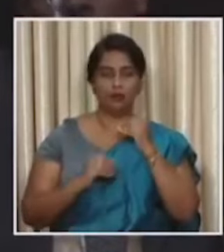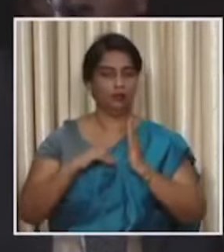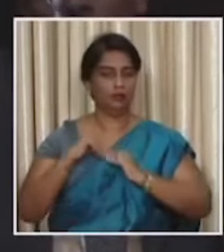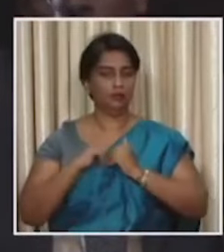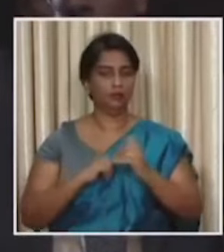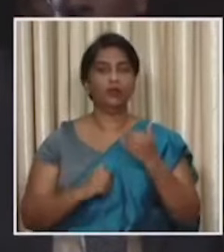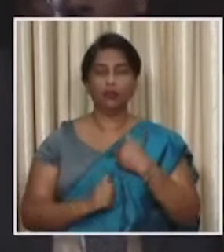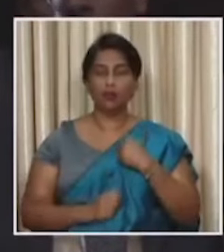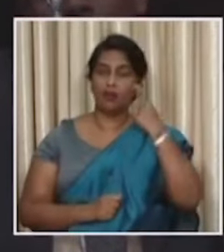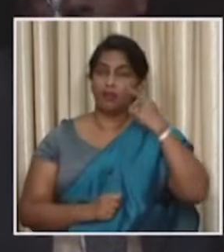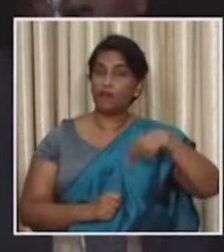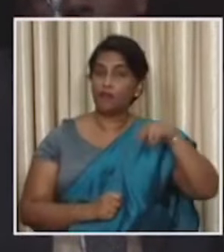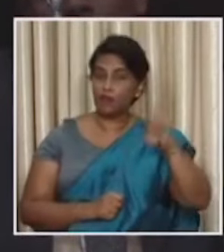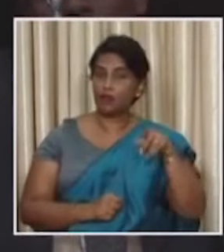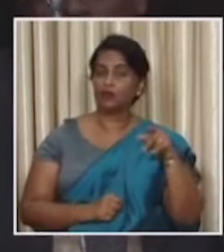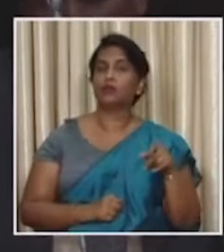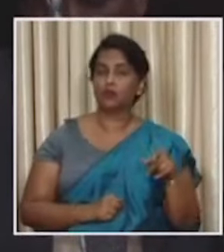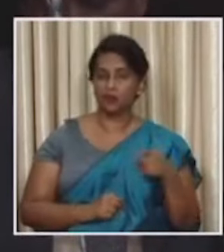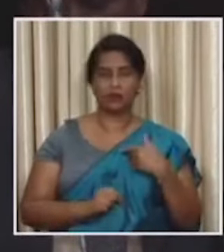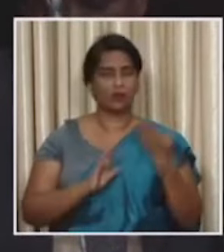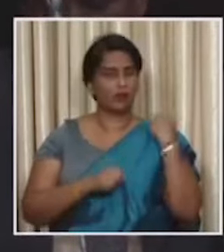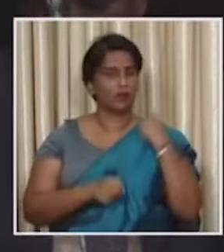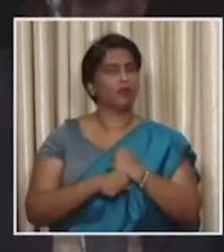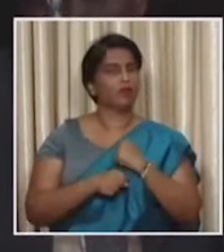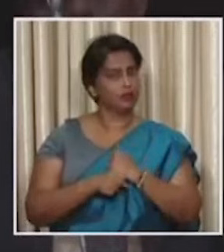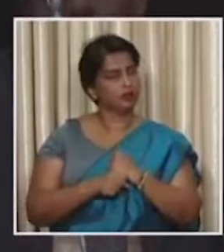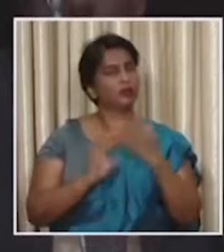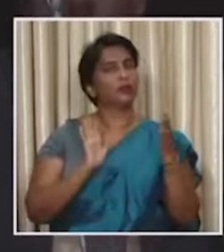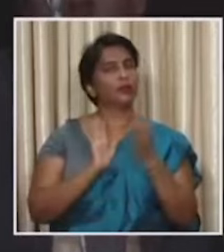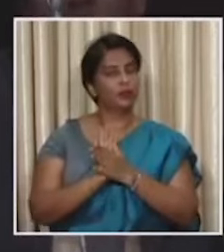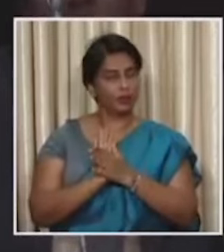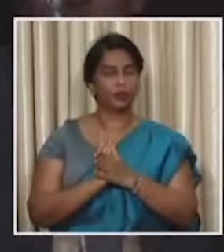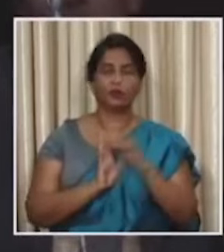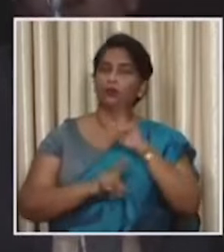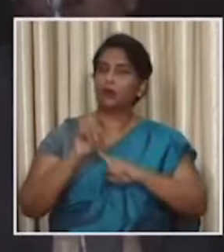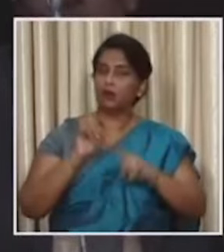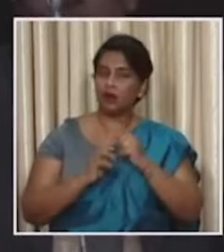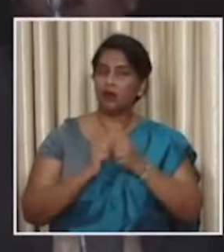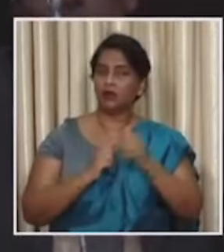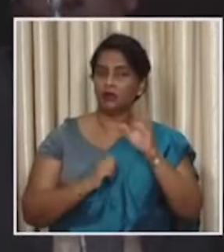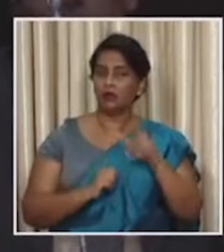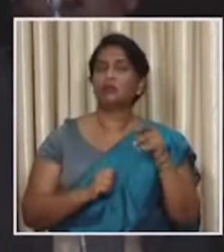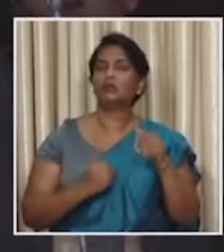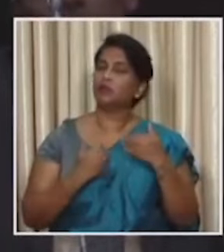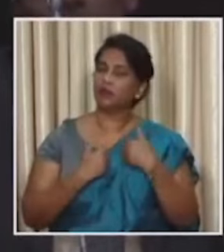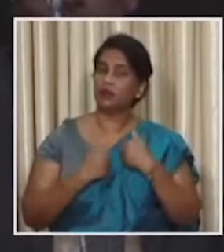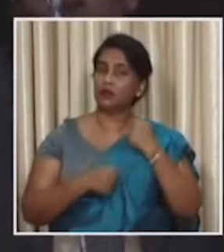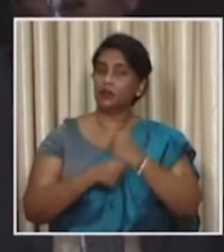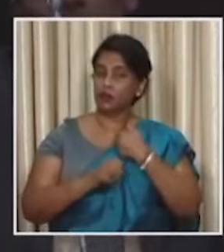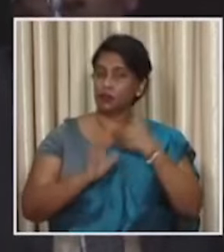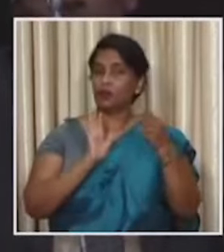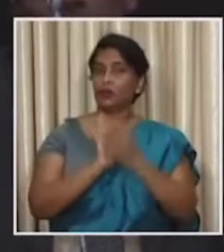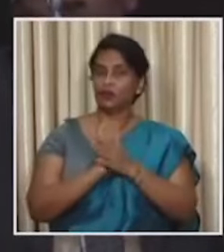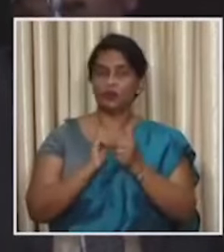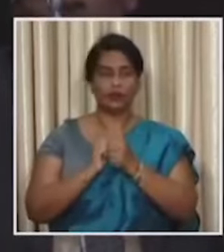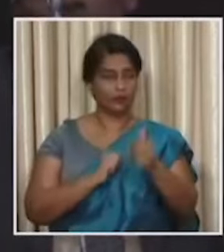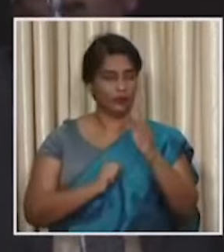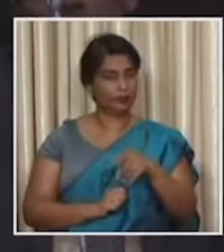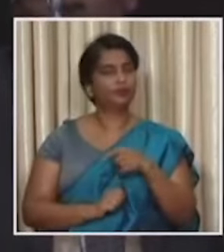the governments of the day. We joined governments. Our leader, G.G. Ponnambalam,